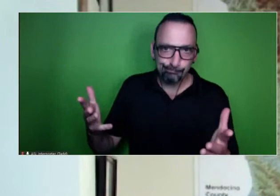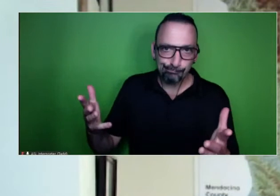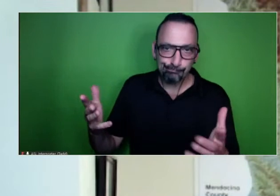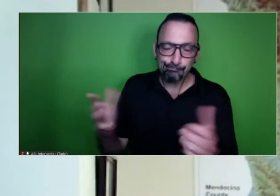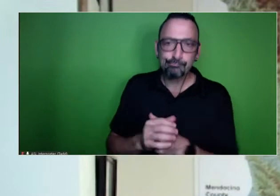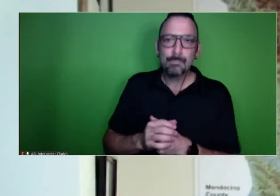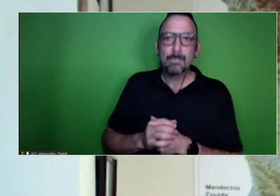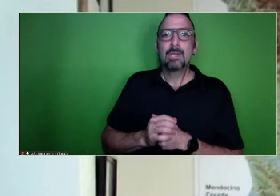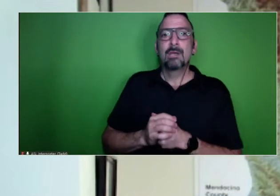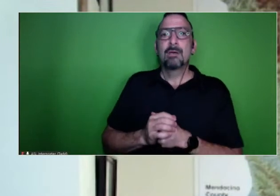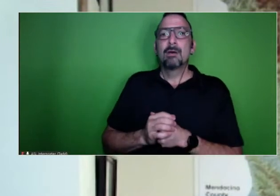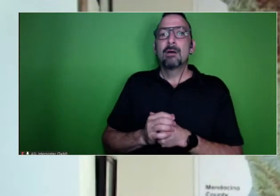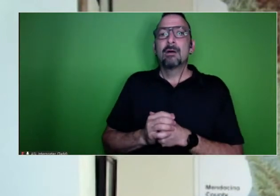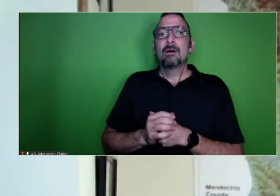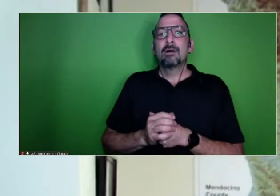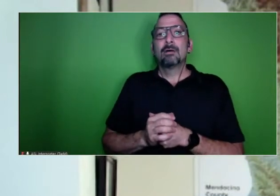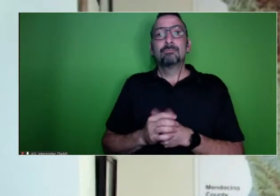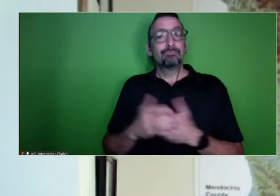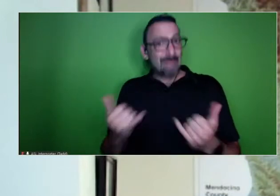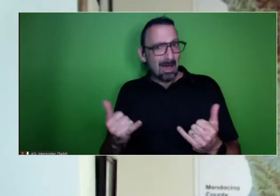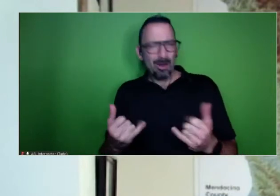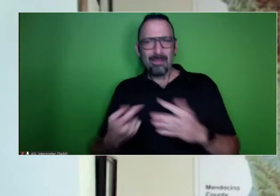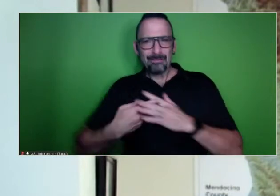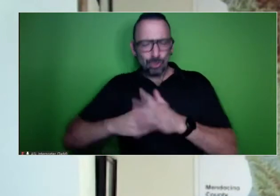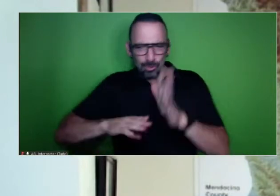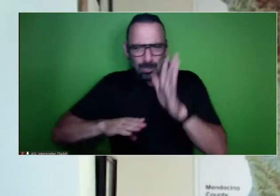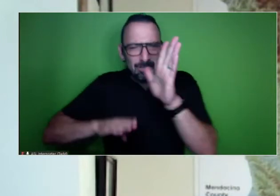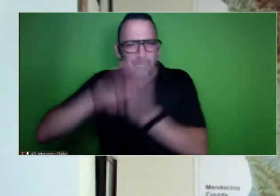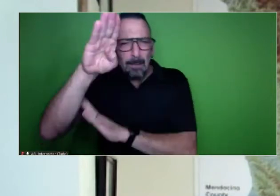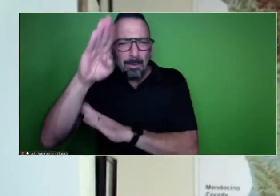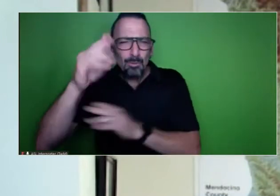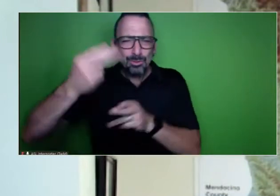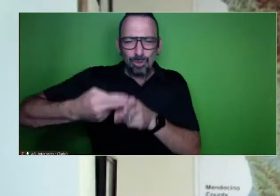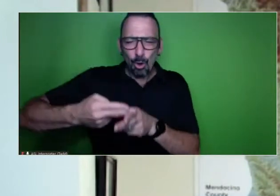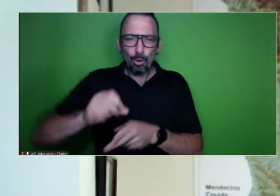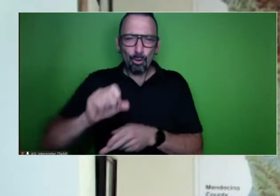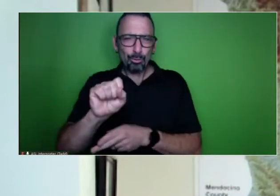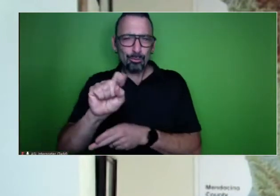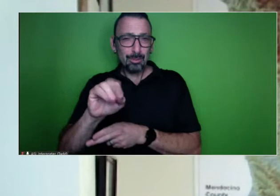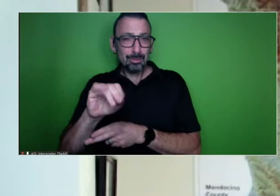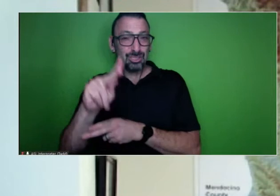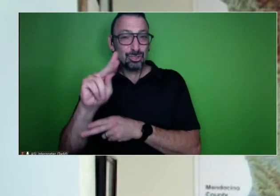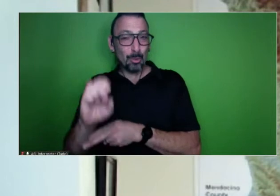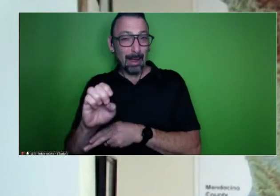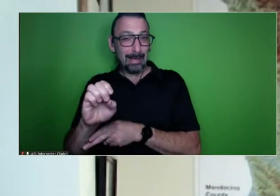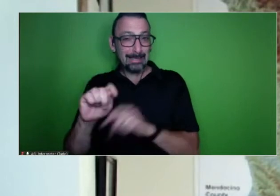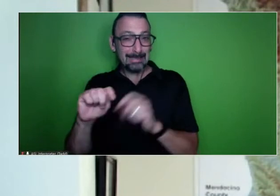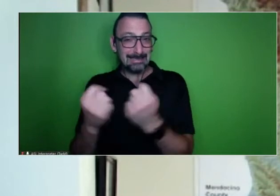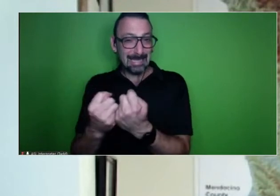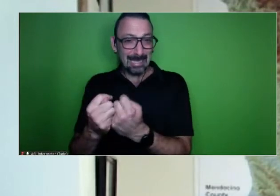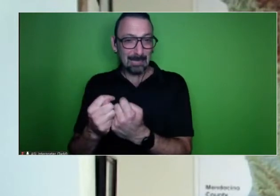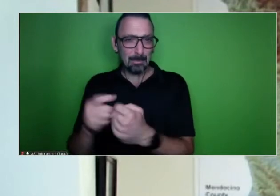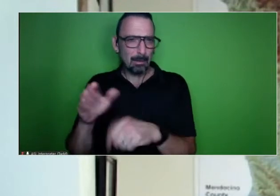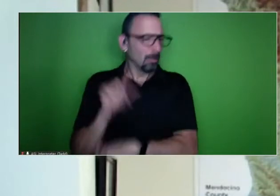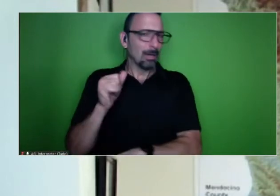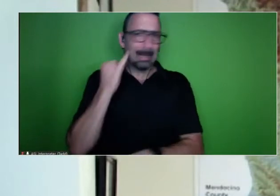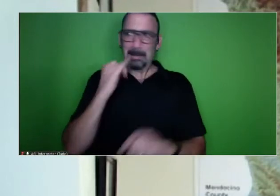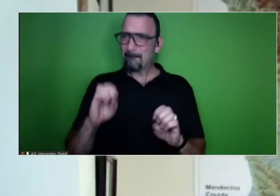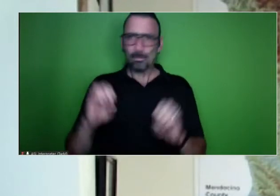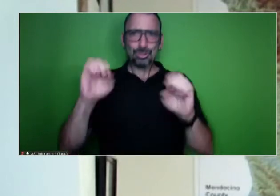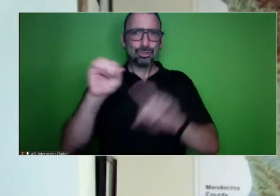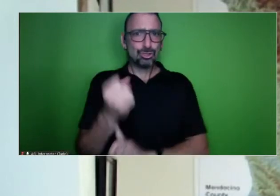to developing several strike teams that they make available in outbreaks or urgent